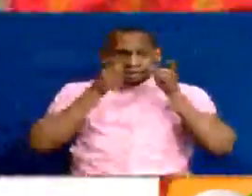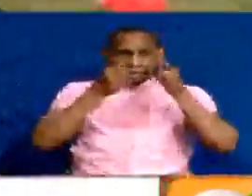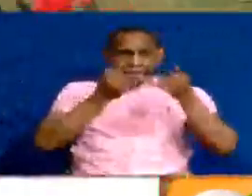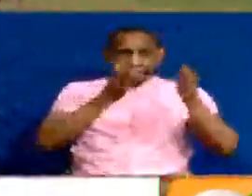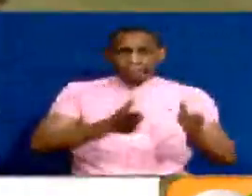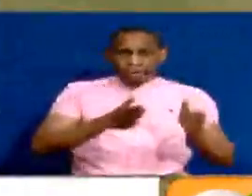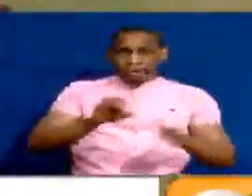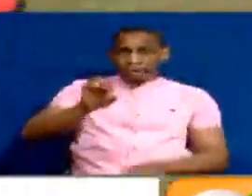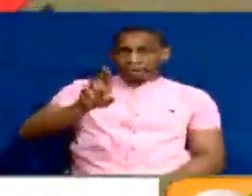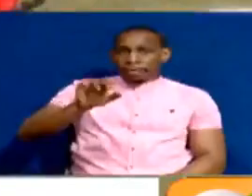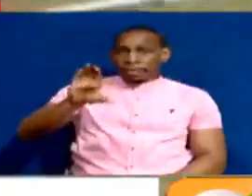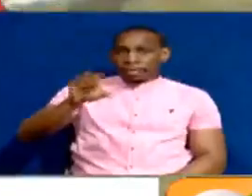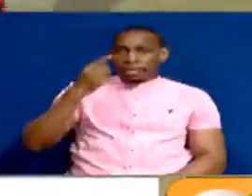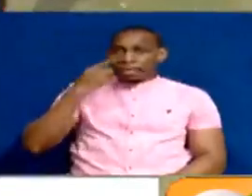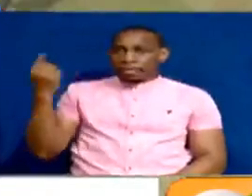Eric Ambunya.